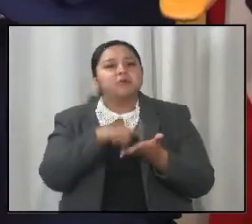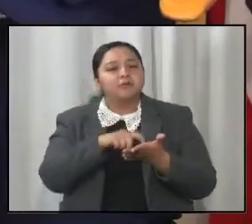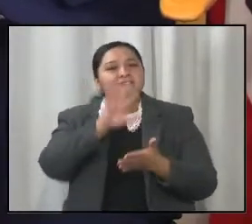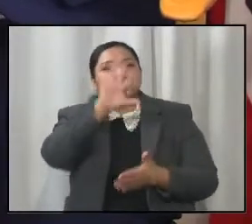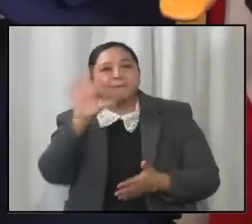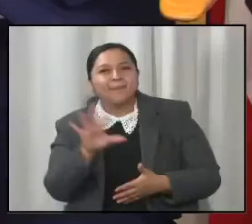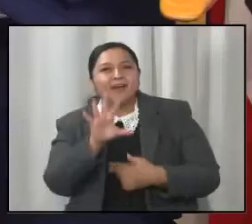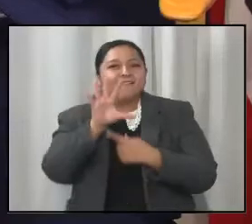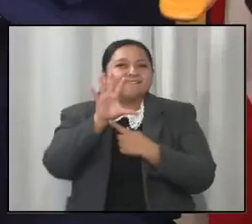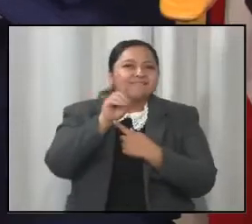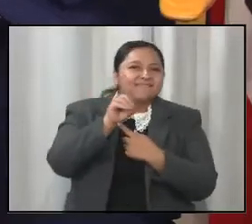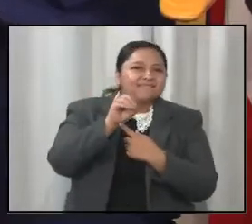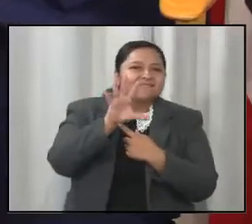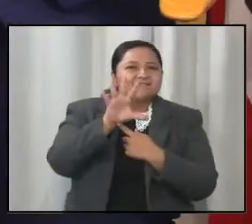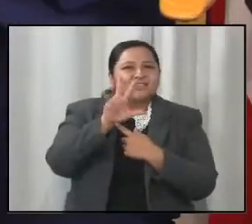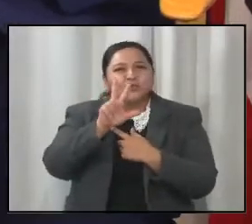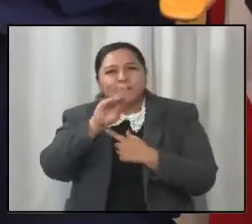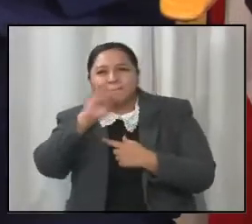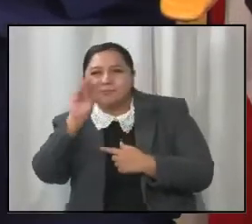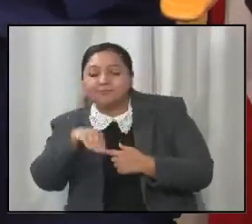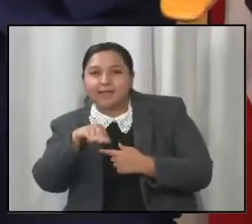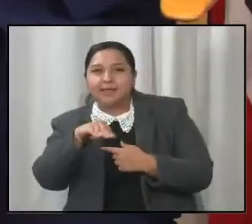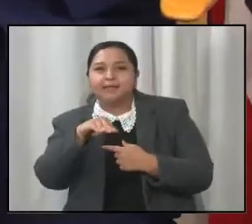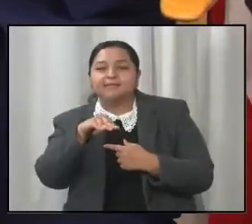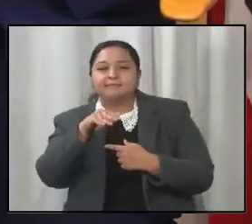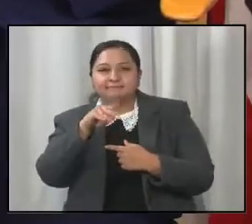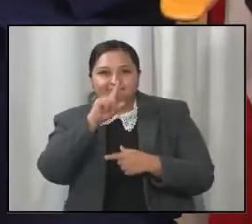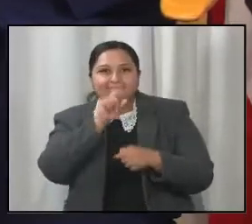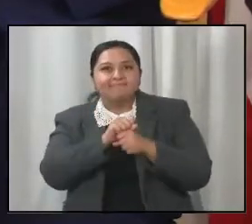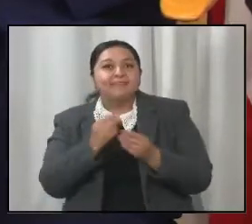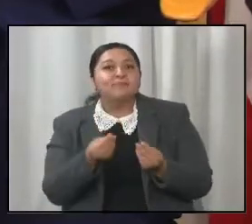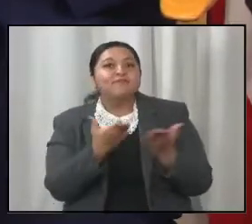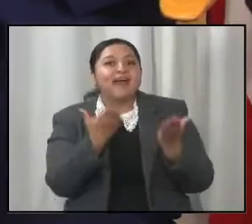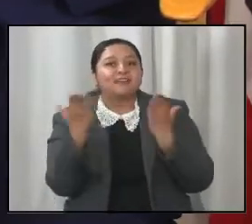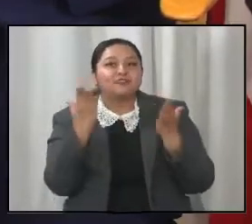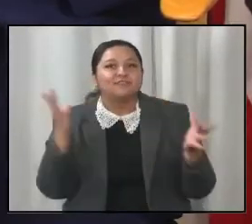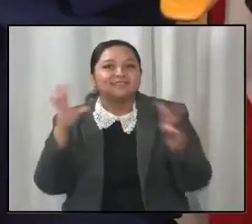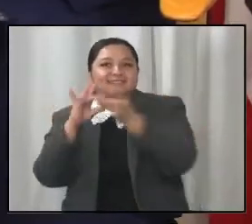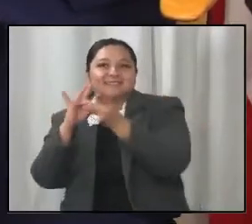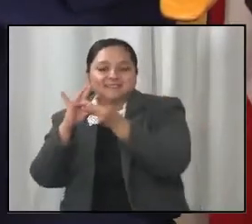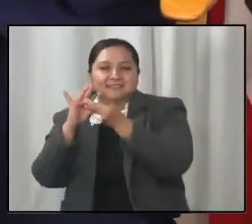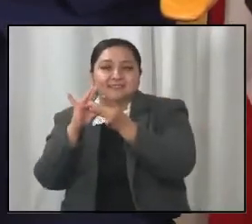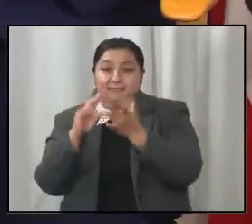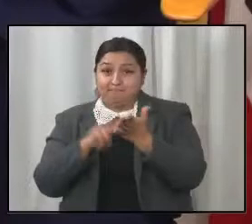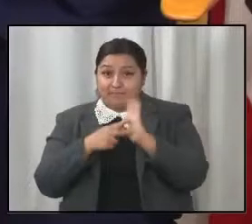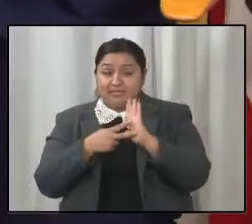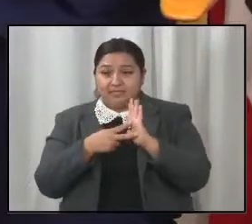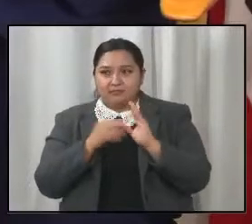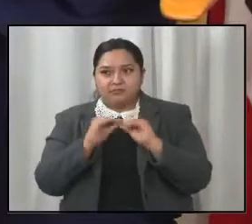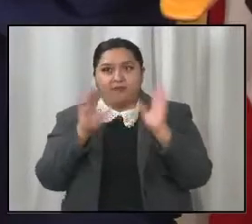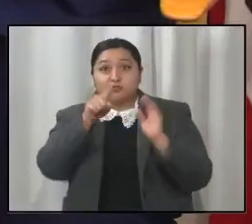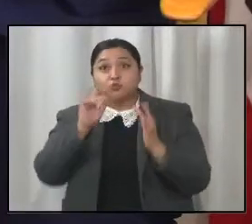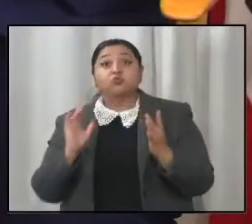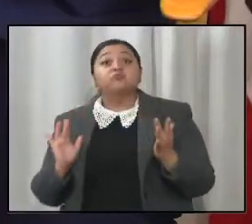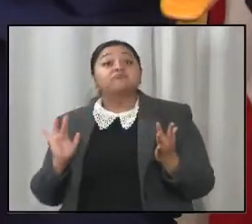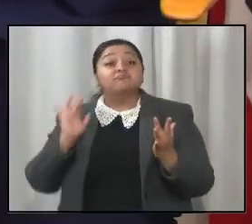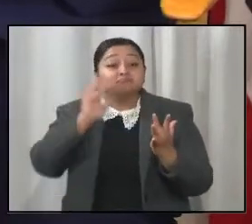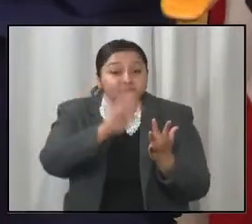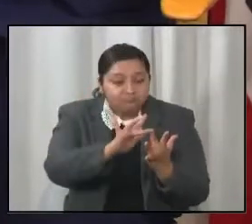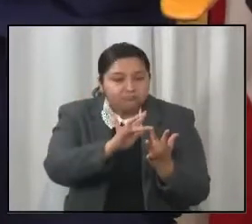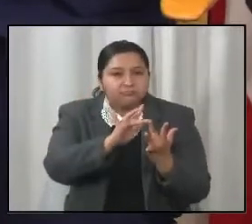53% success rate of connecting that person to services. So that data shows that the outreach is working